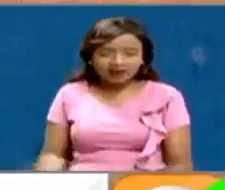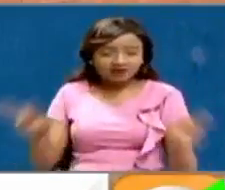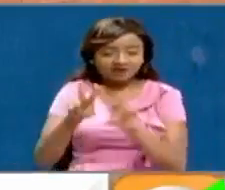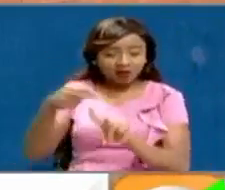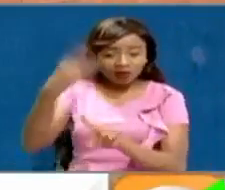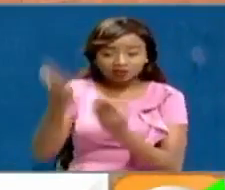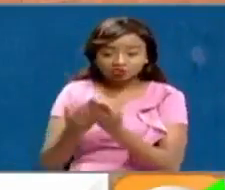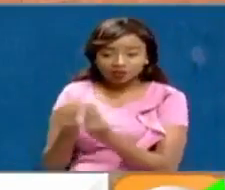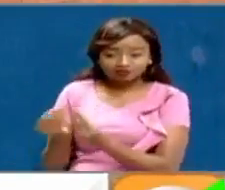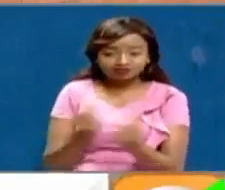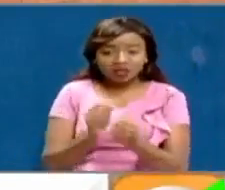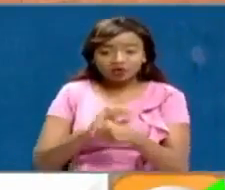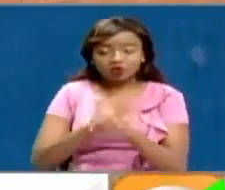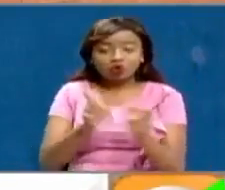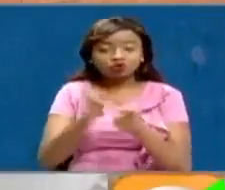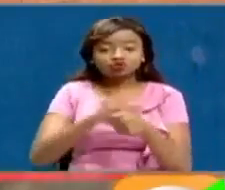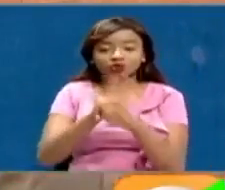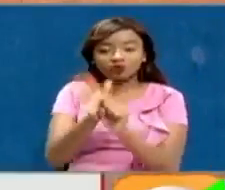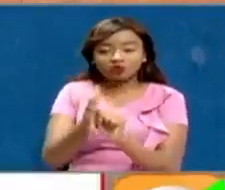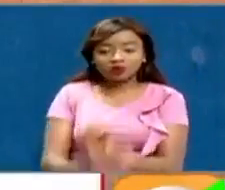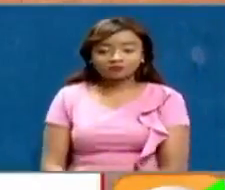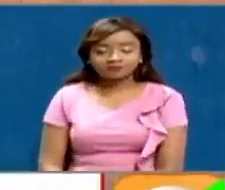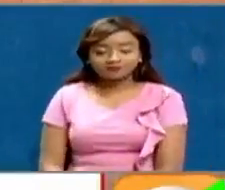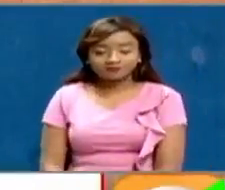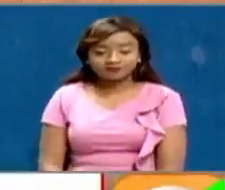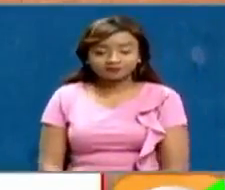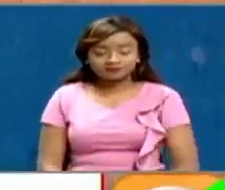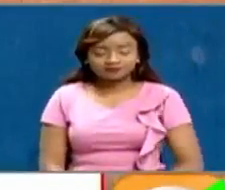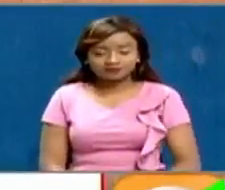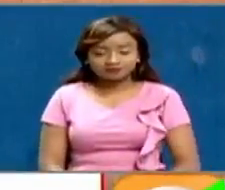the fight against COVID-19. Gov't, Citizen TV, Nairobi.